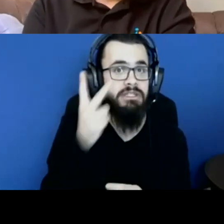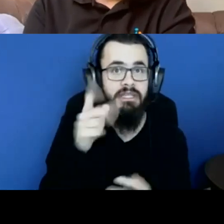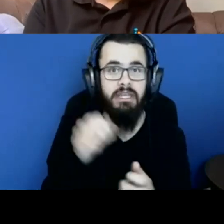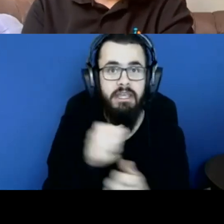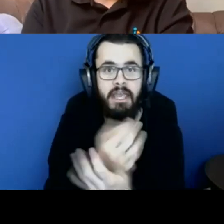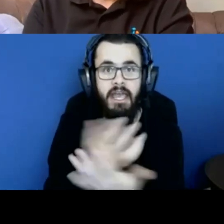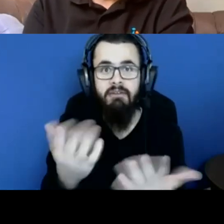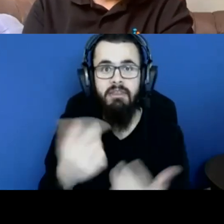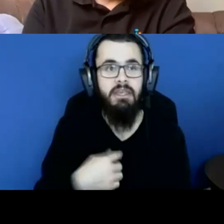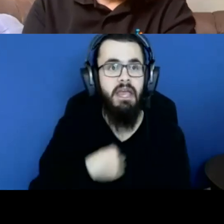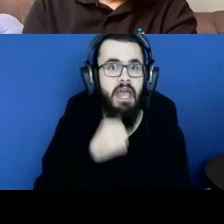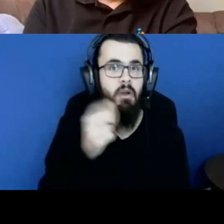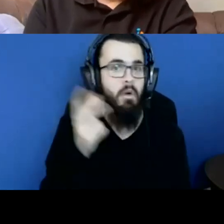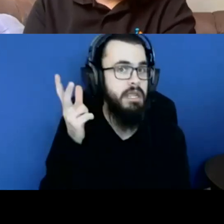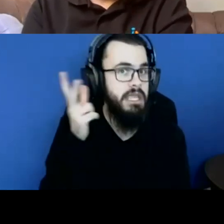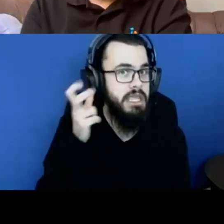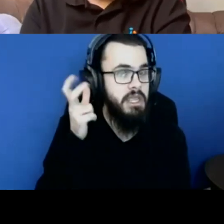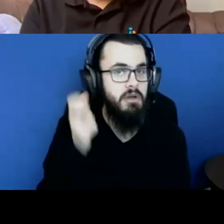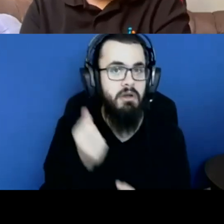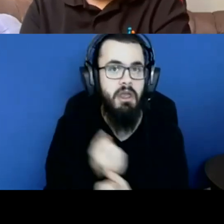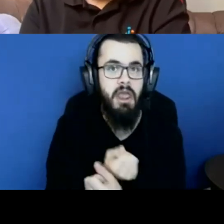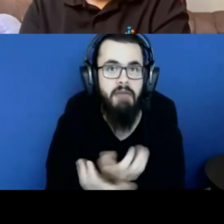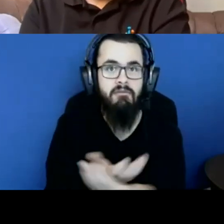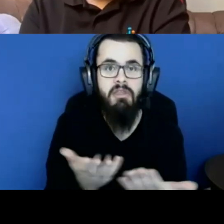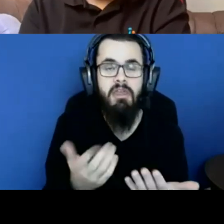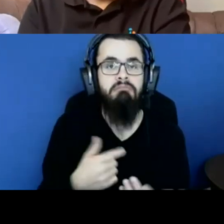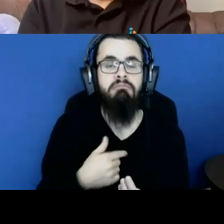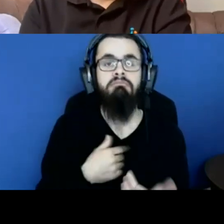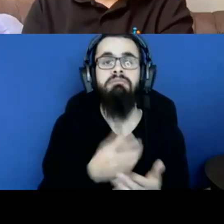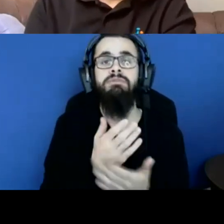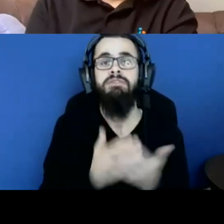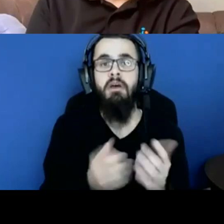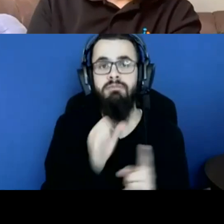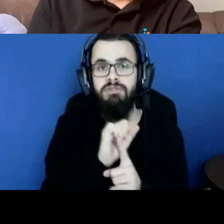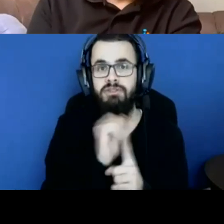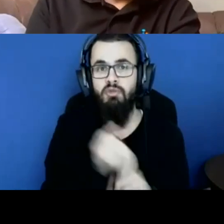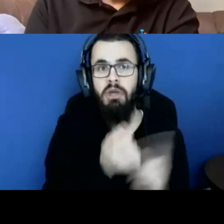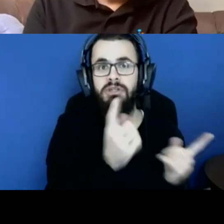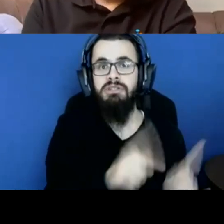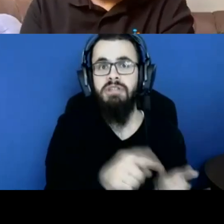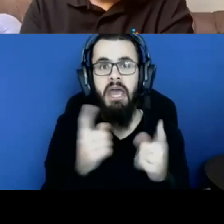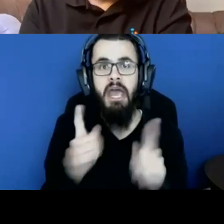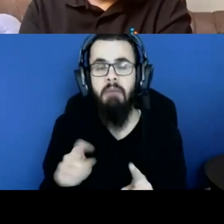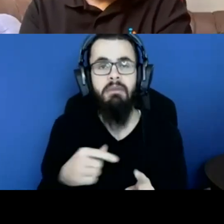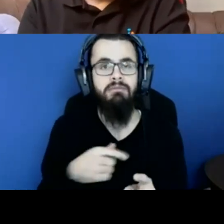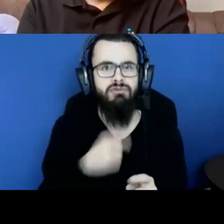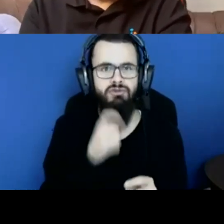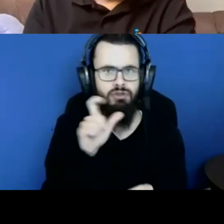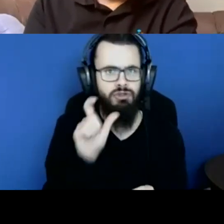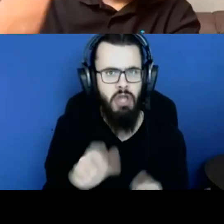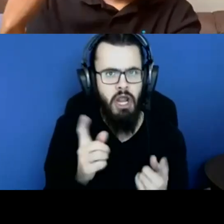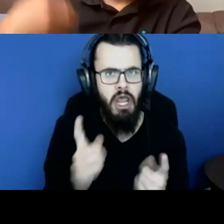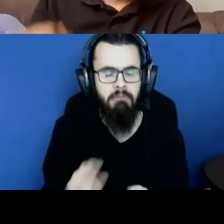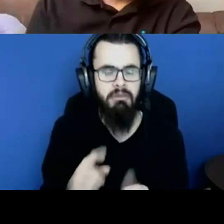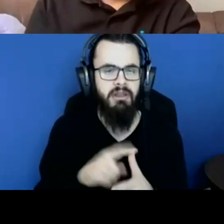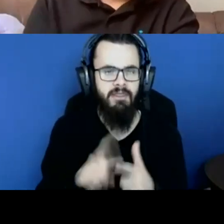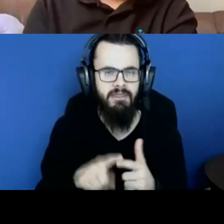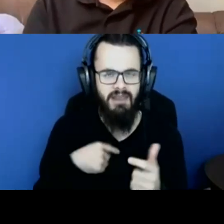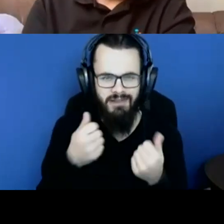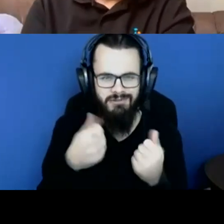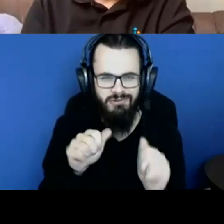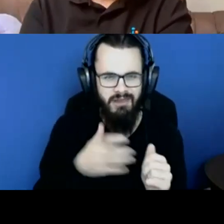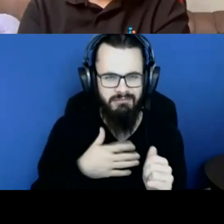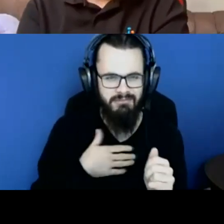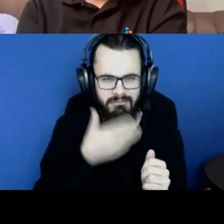on that shouldn't be, and I tried my best to figure it out. My mental health got